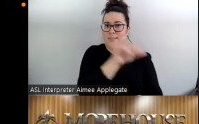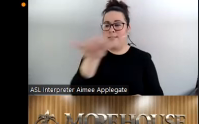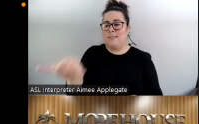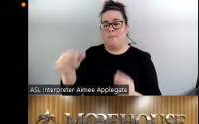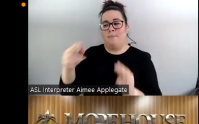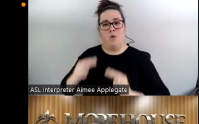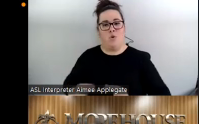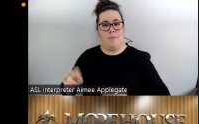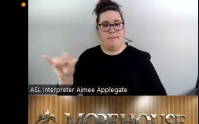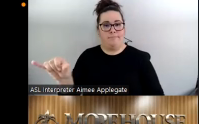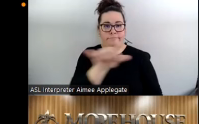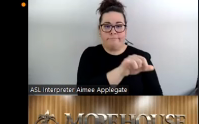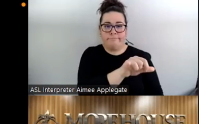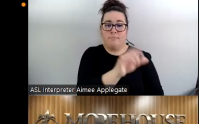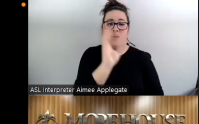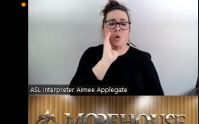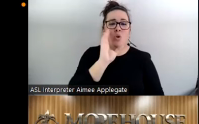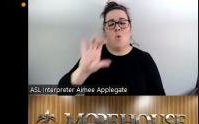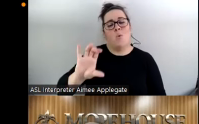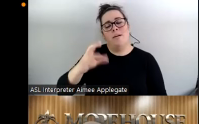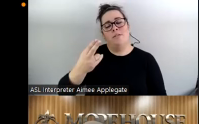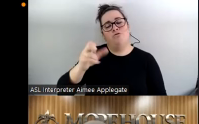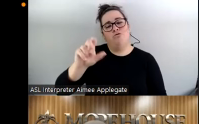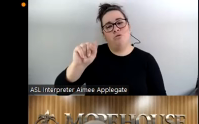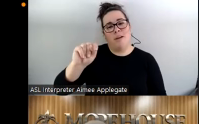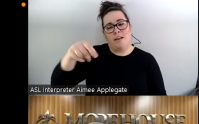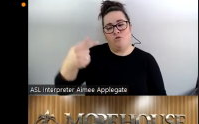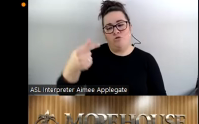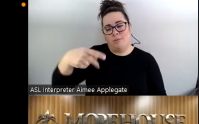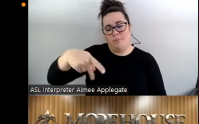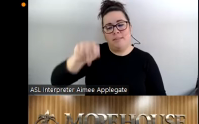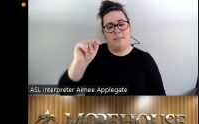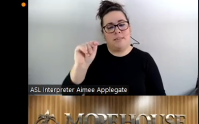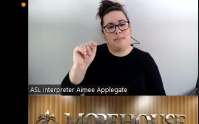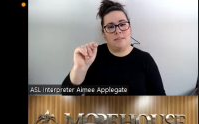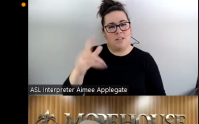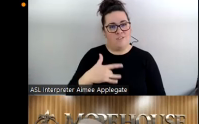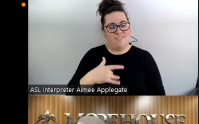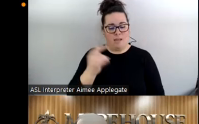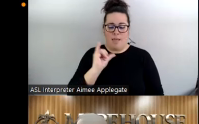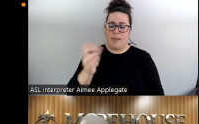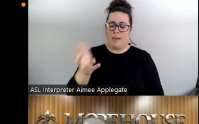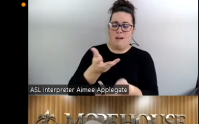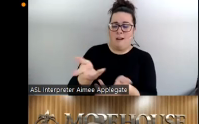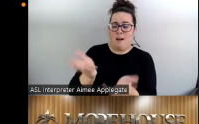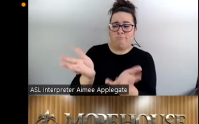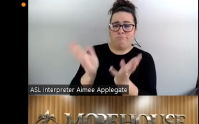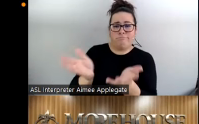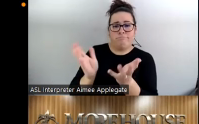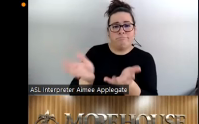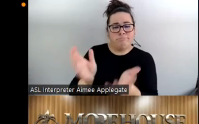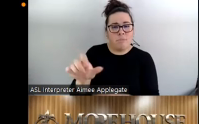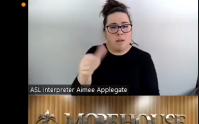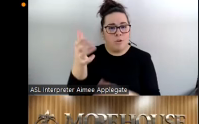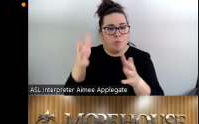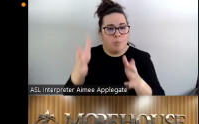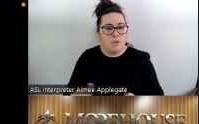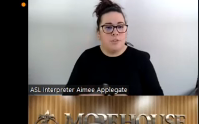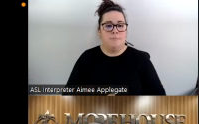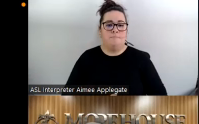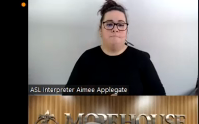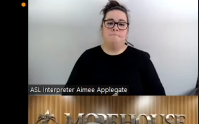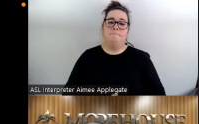about ChatGPT, right, is that it almost feels like you're talking to somebody. Now, artificial intelligence encompasses a variety of